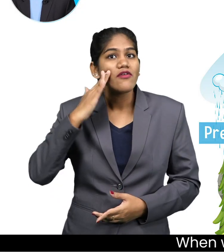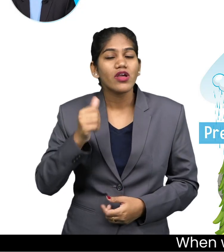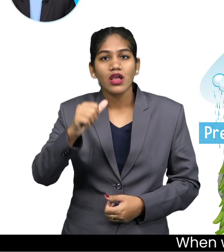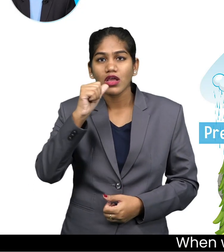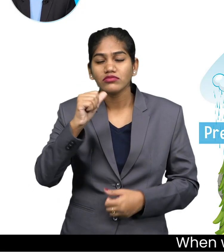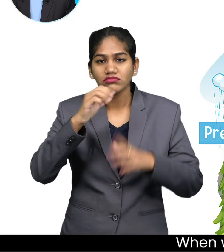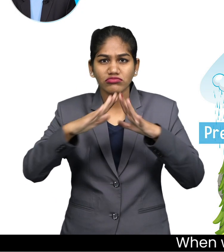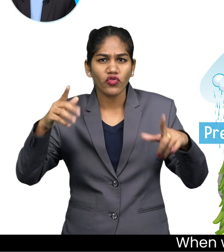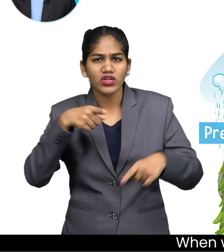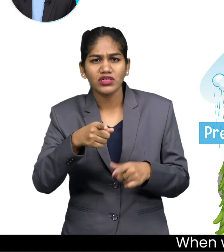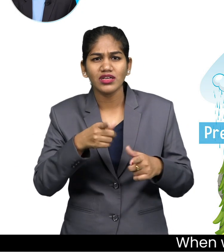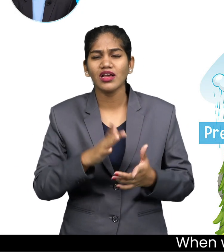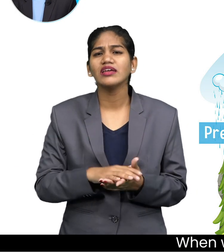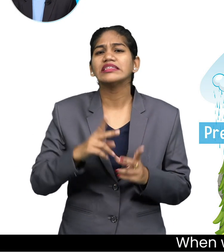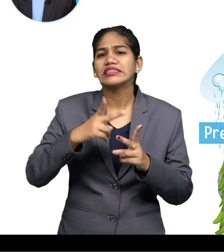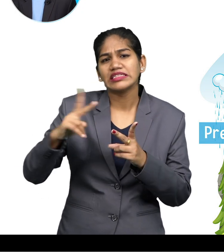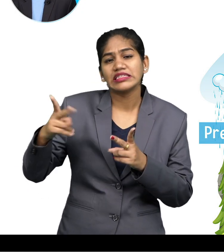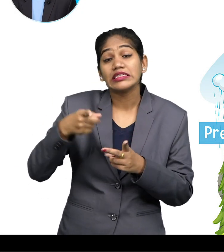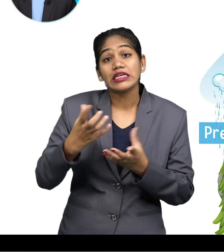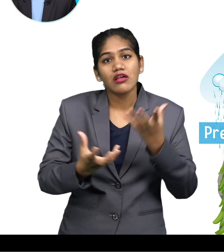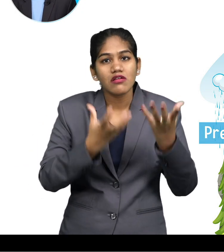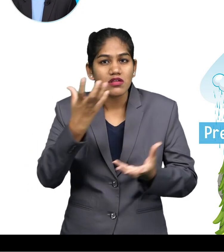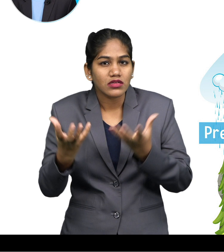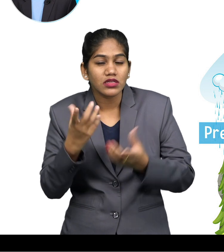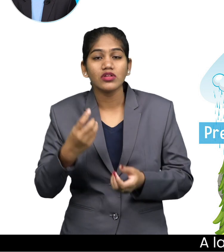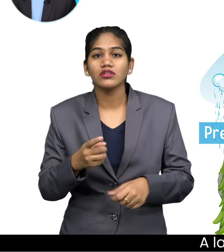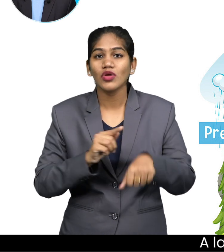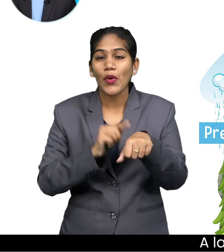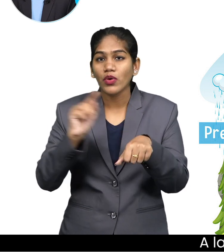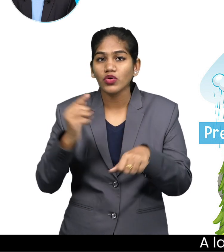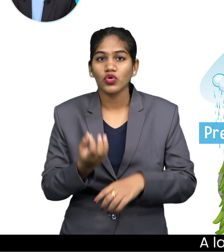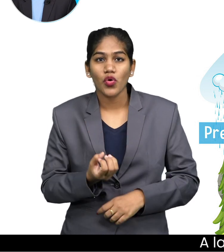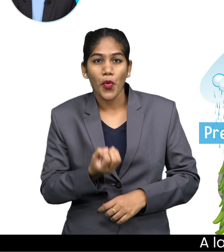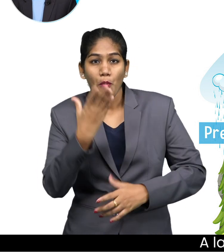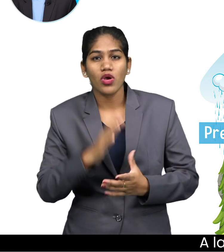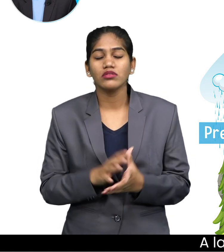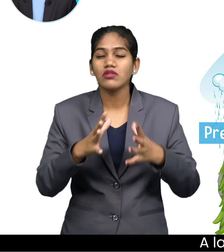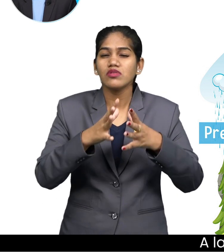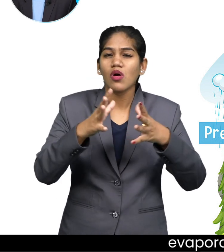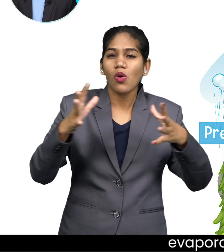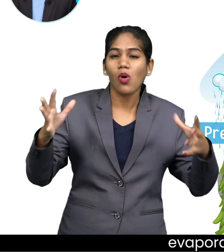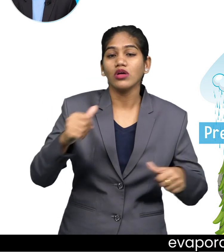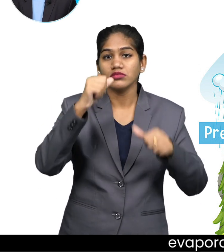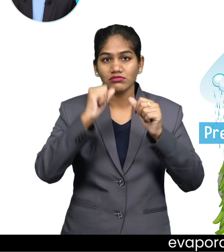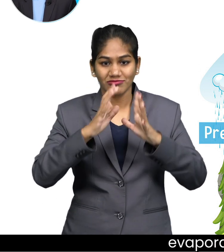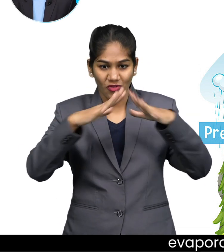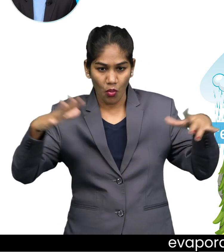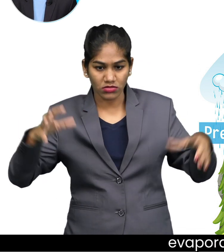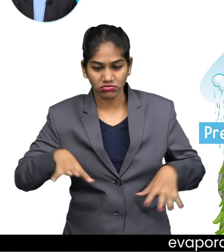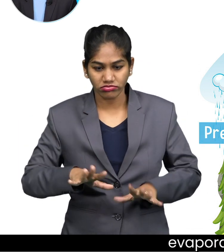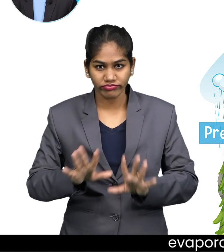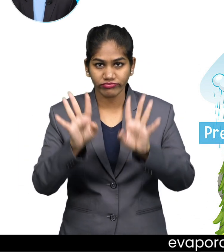When water bodies are heated during the day, a large amount of water